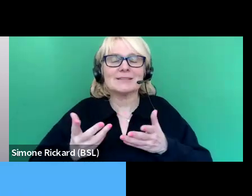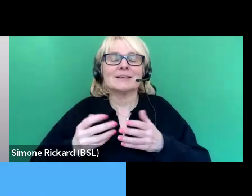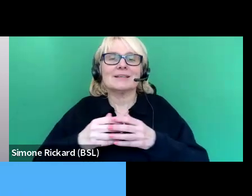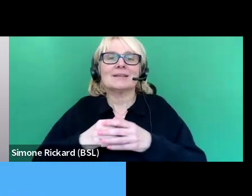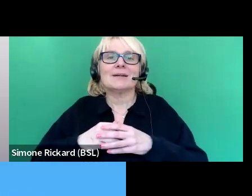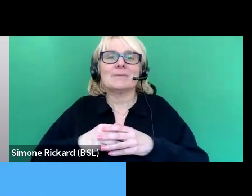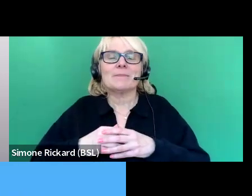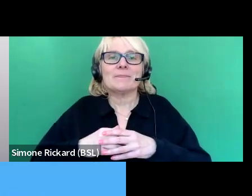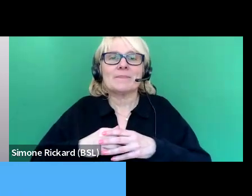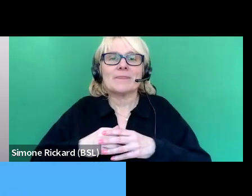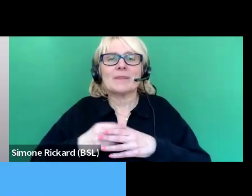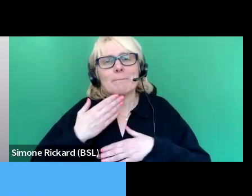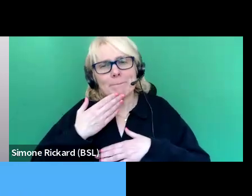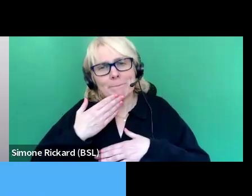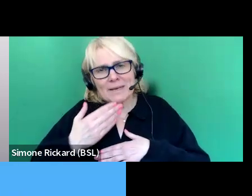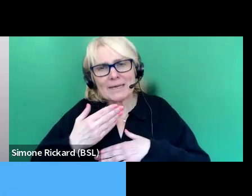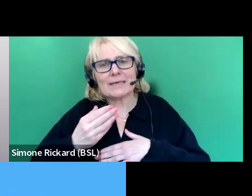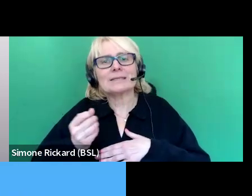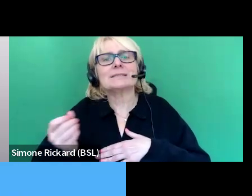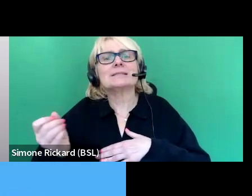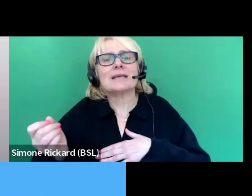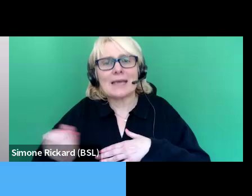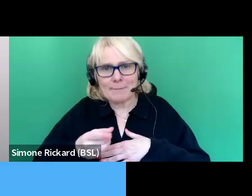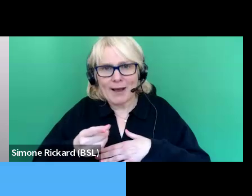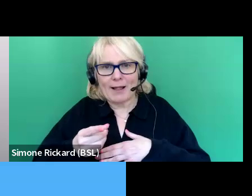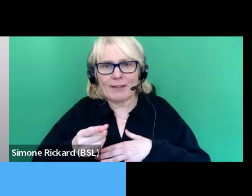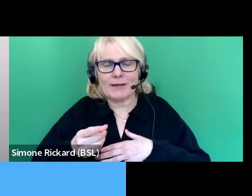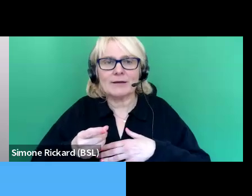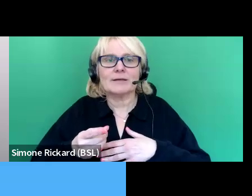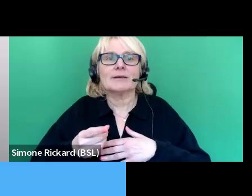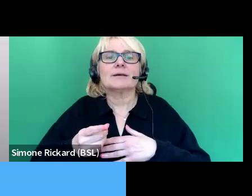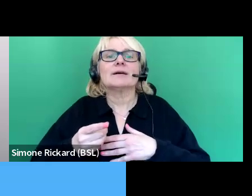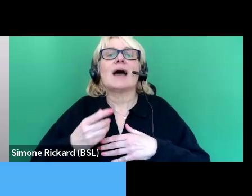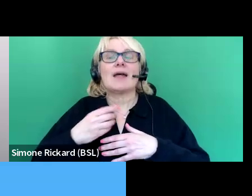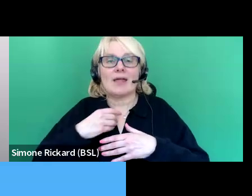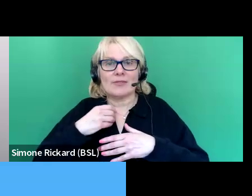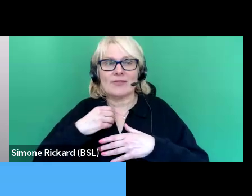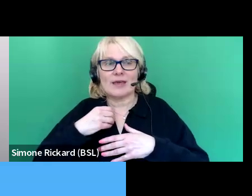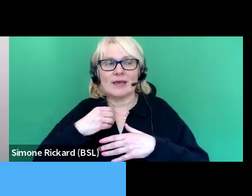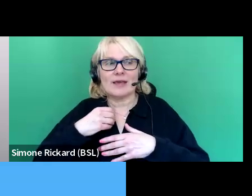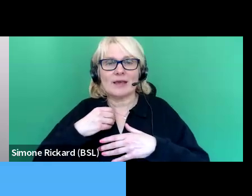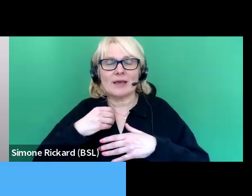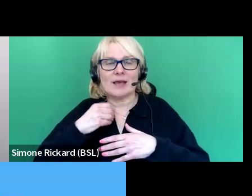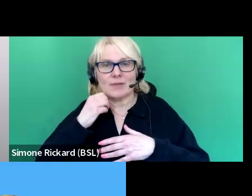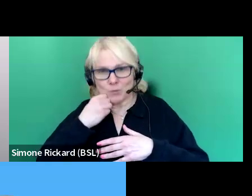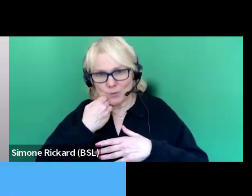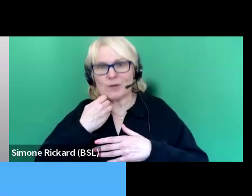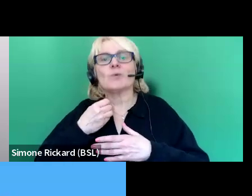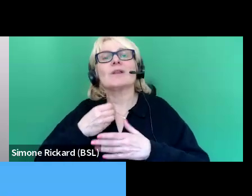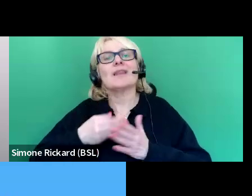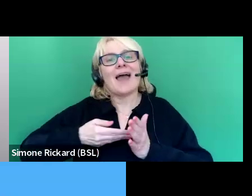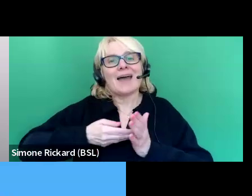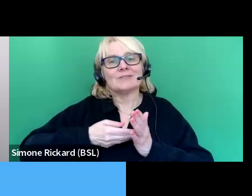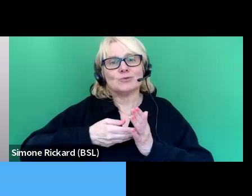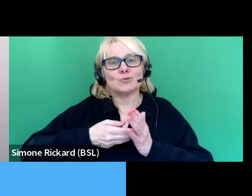worry. Then please send an email, and we'll put the email in the chat. Send an email and we'll make sure you are added to the